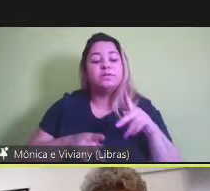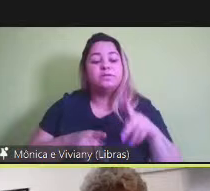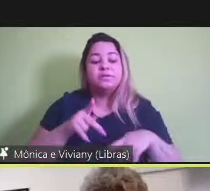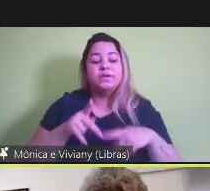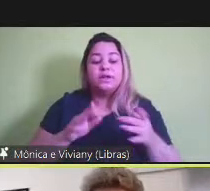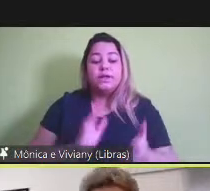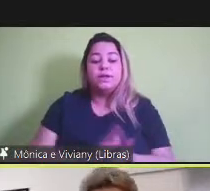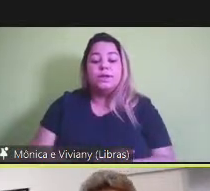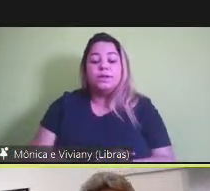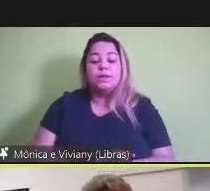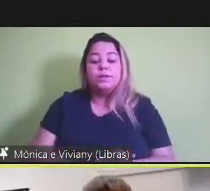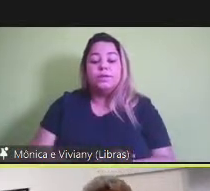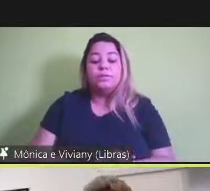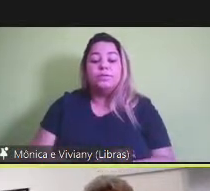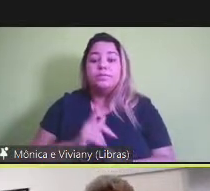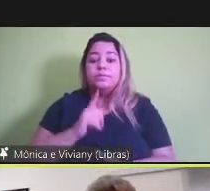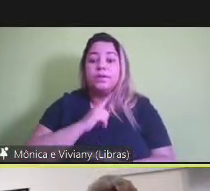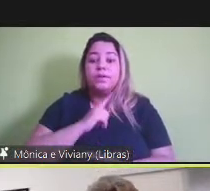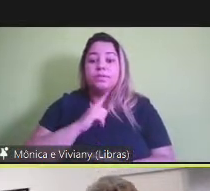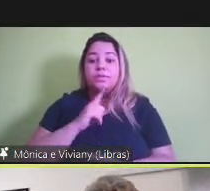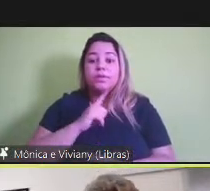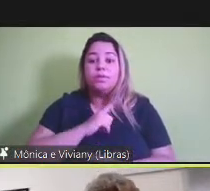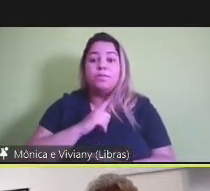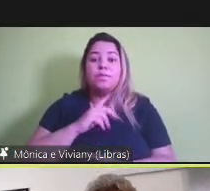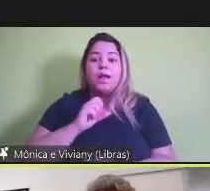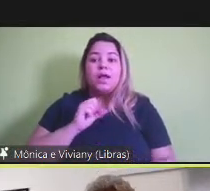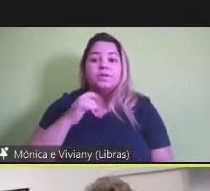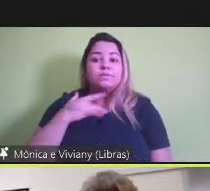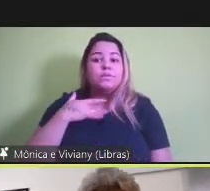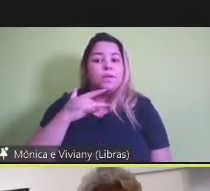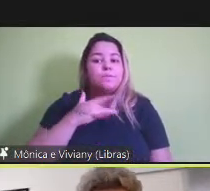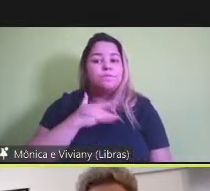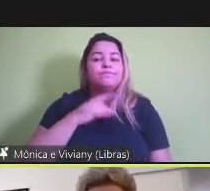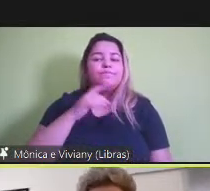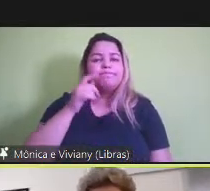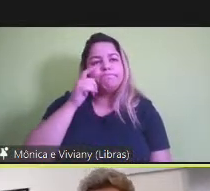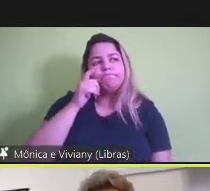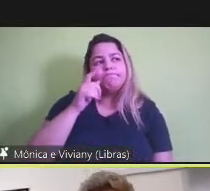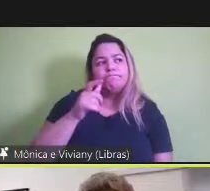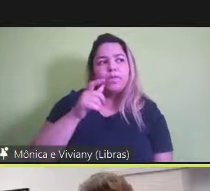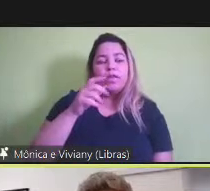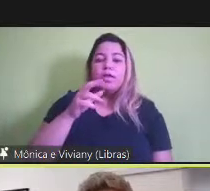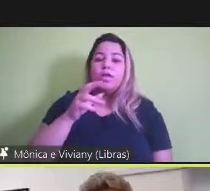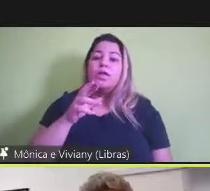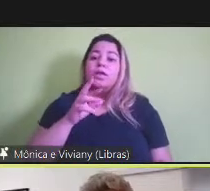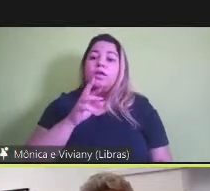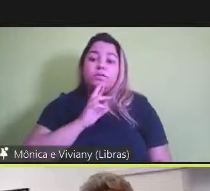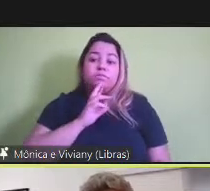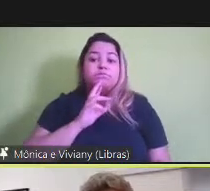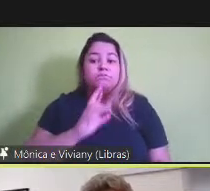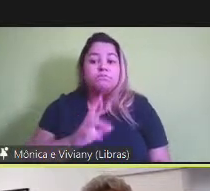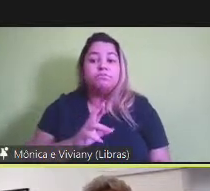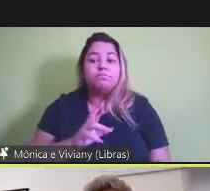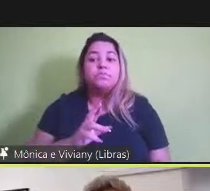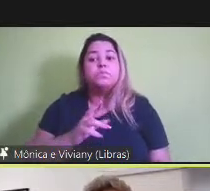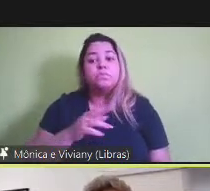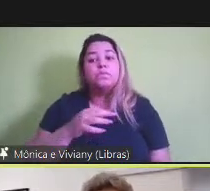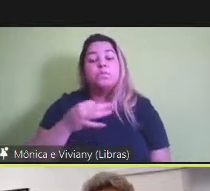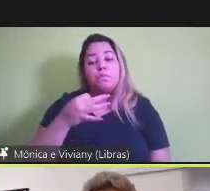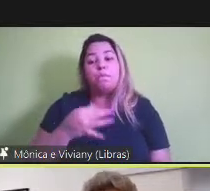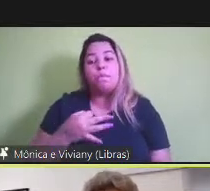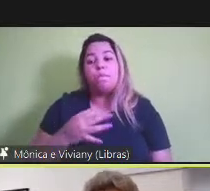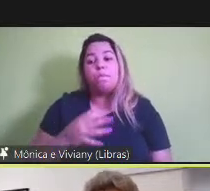for those users. We're going to produce and care that is very more interesting and that meets